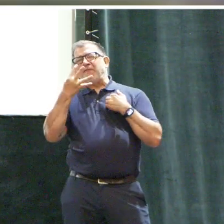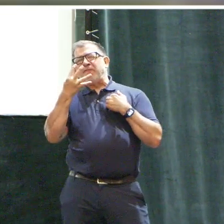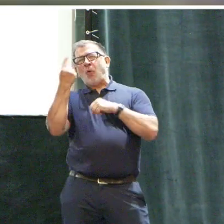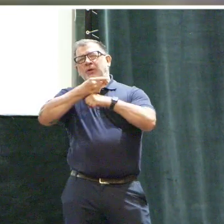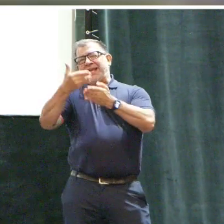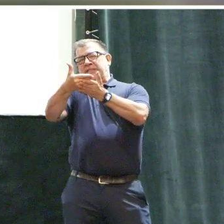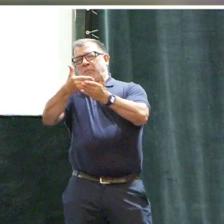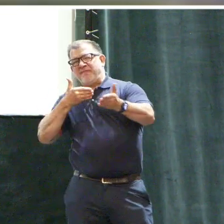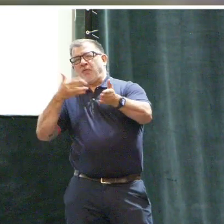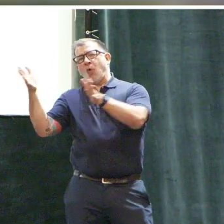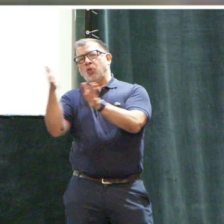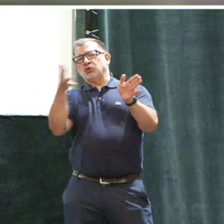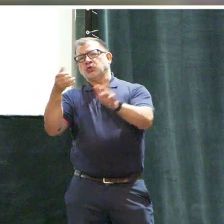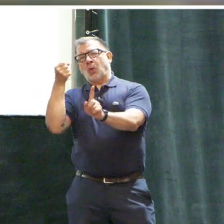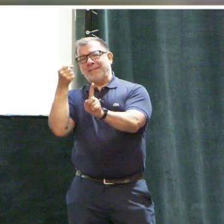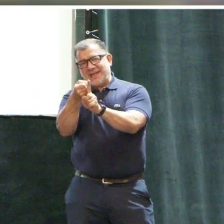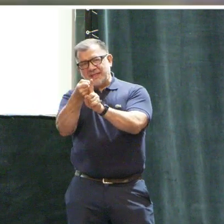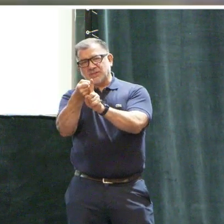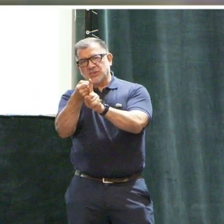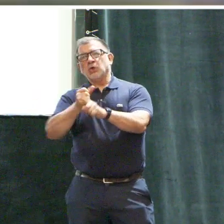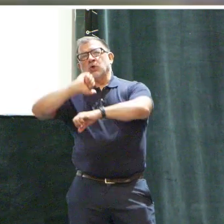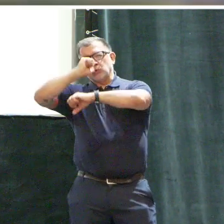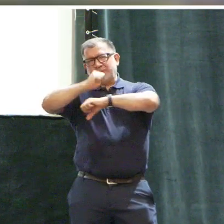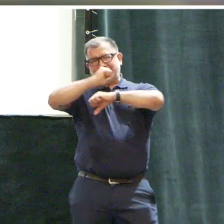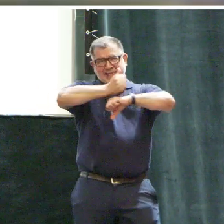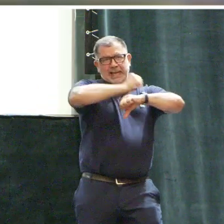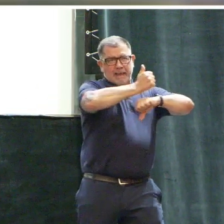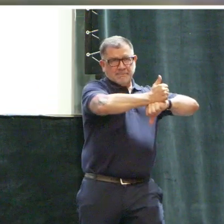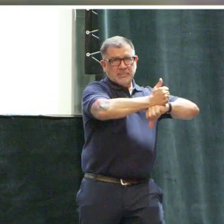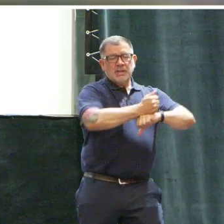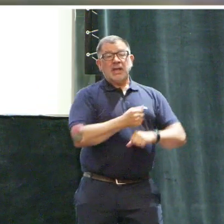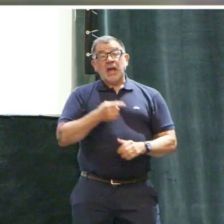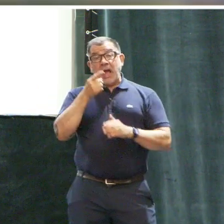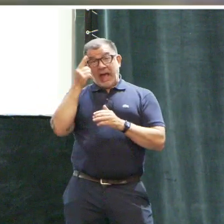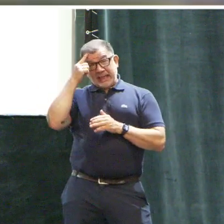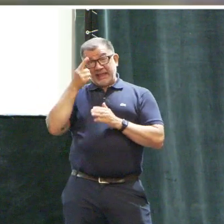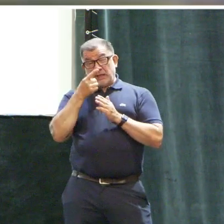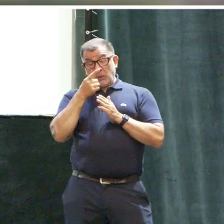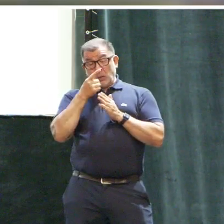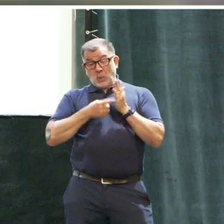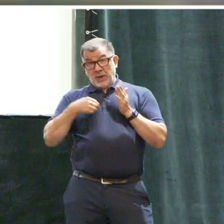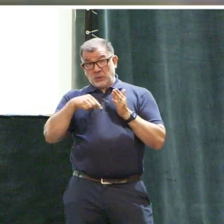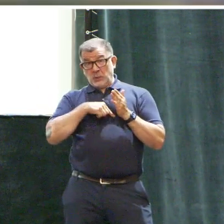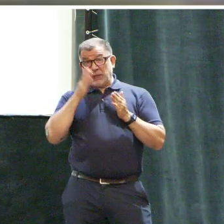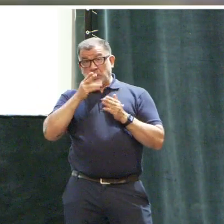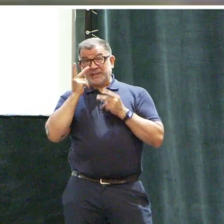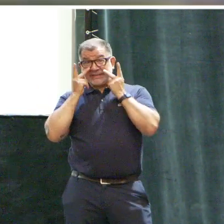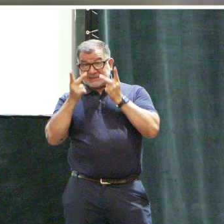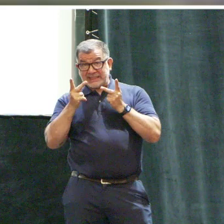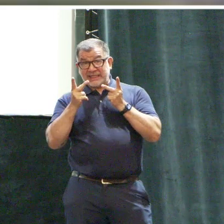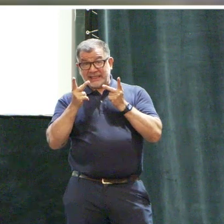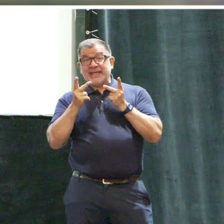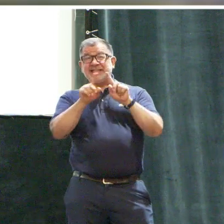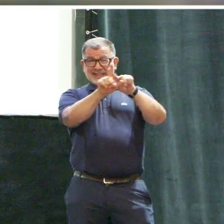trajectory. And I think what we will probably see finalized by the city and its agencies is a coordinated